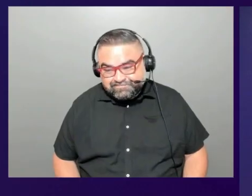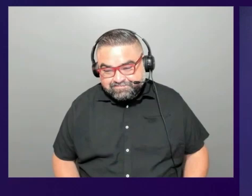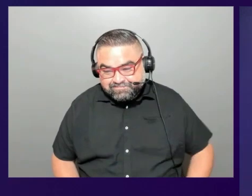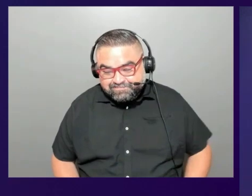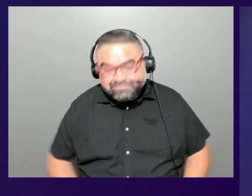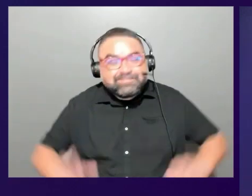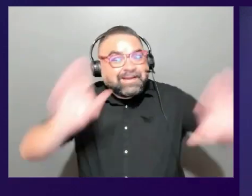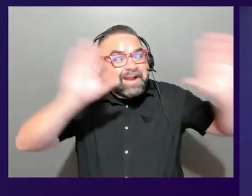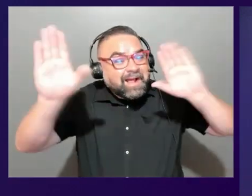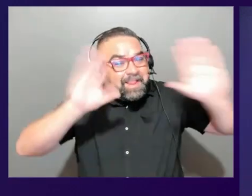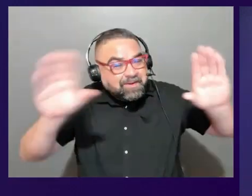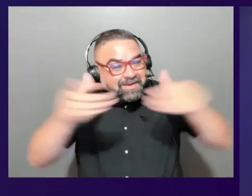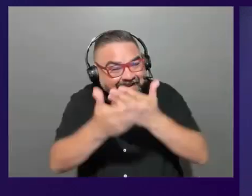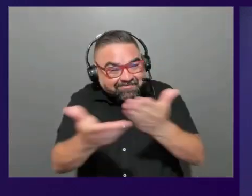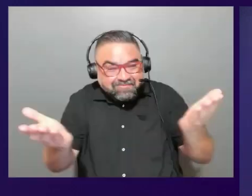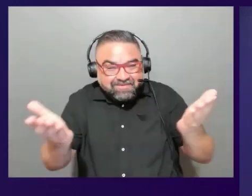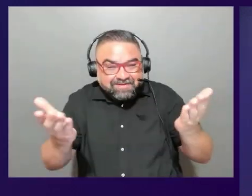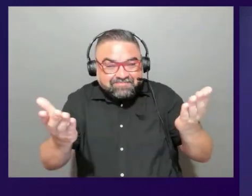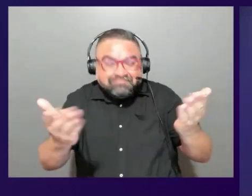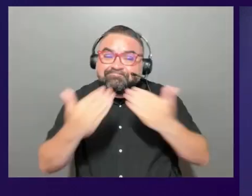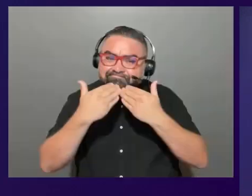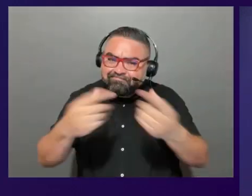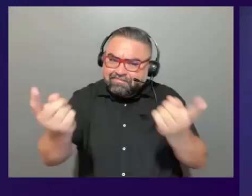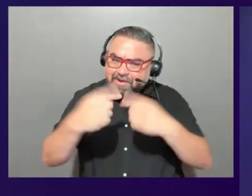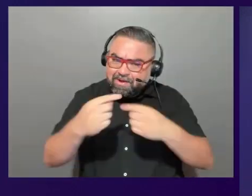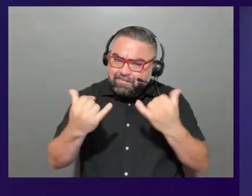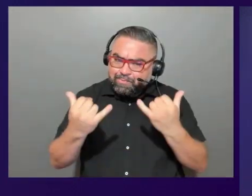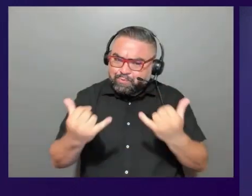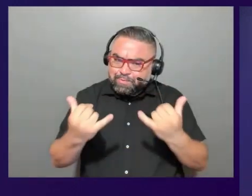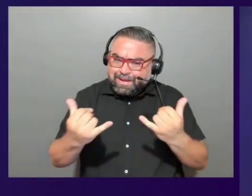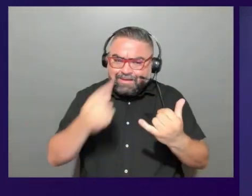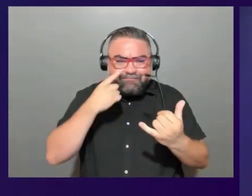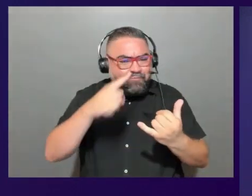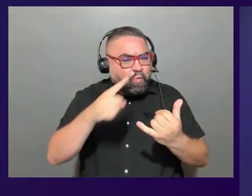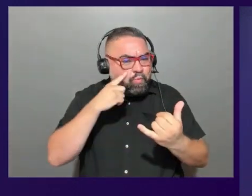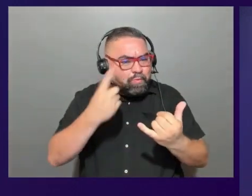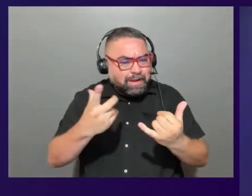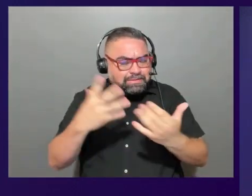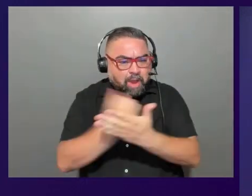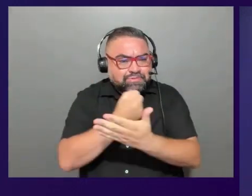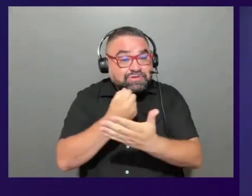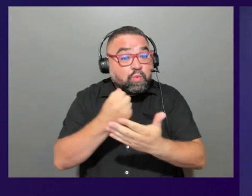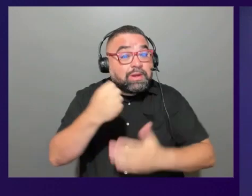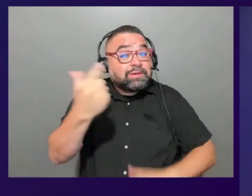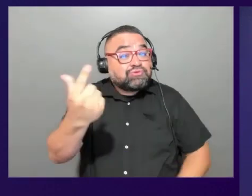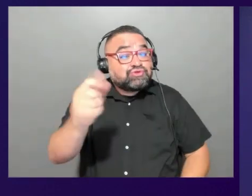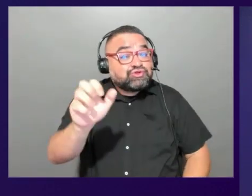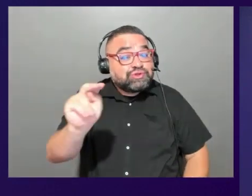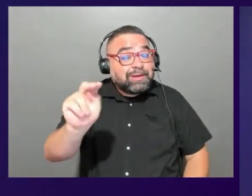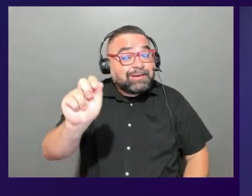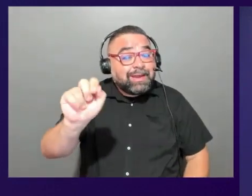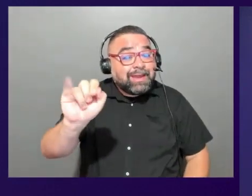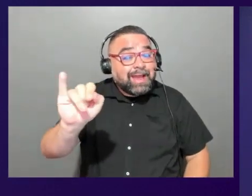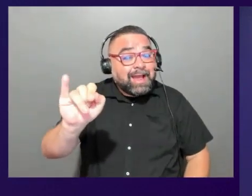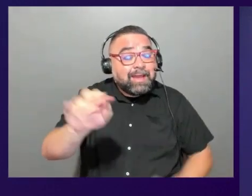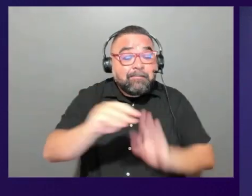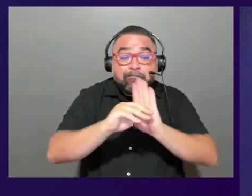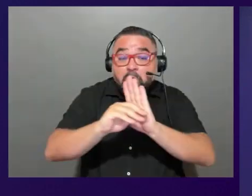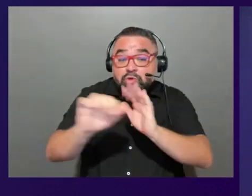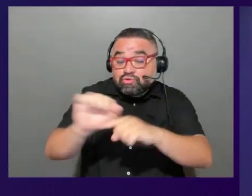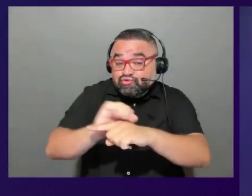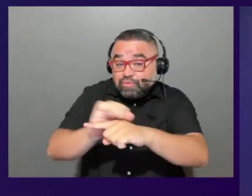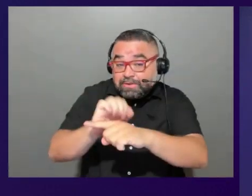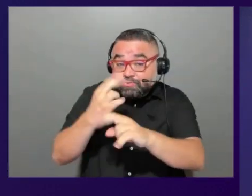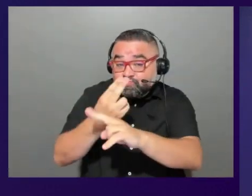Hello, everyone. We're delighted you're joining us for this session on optimizing generative AI and ML model development and training with AWS